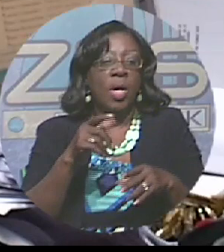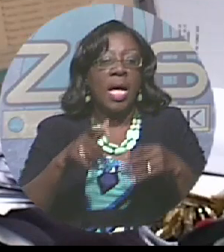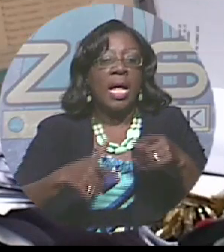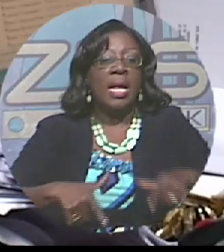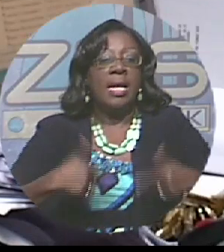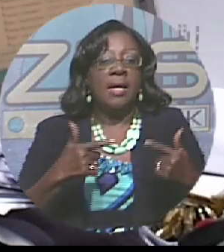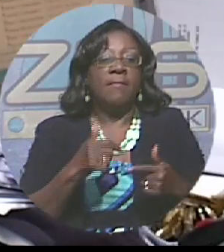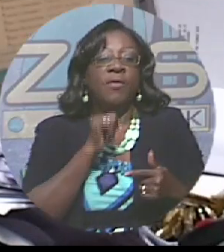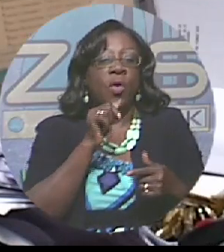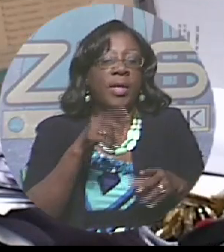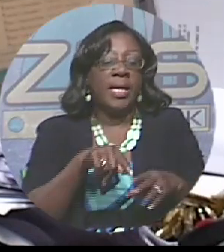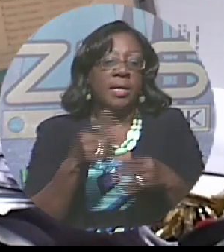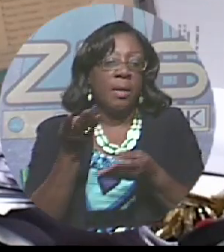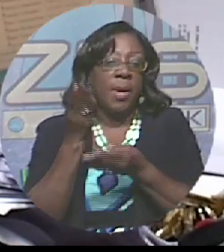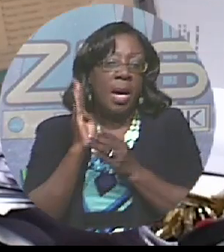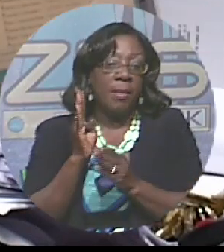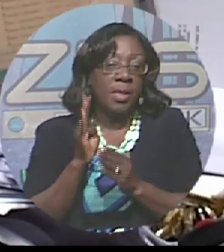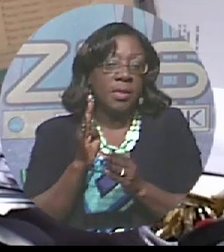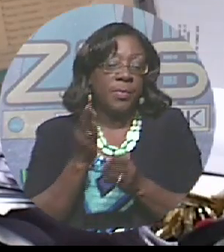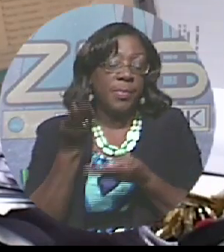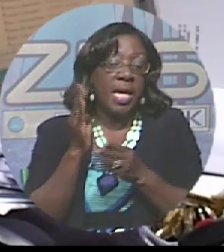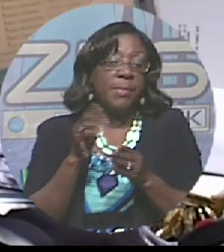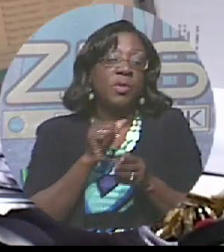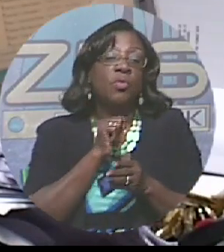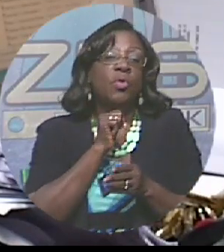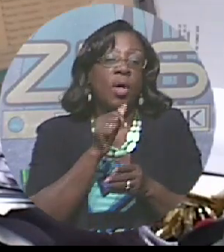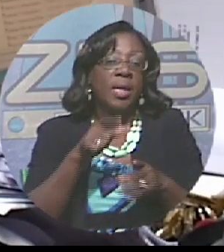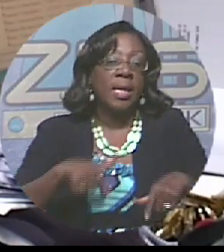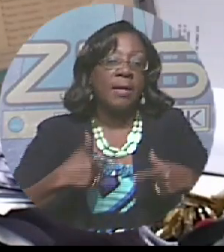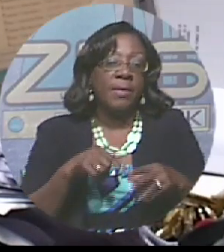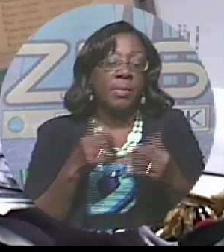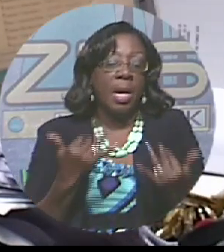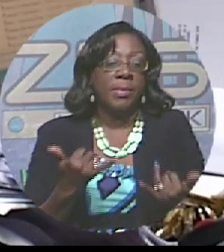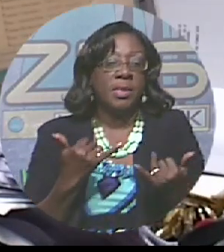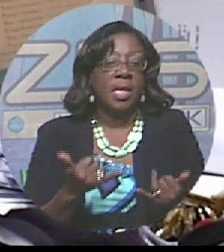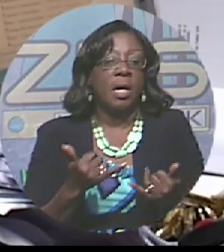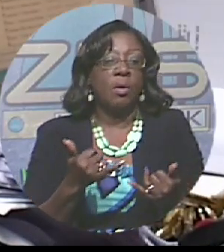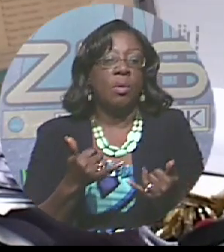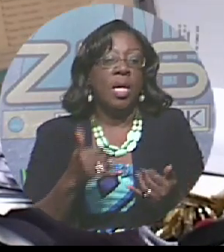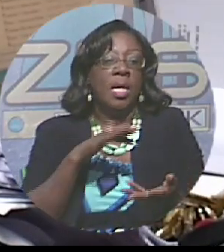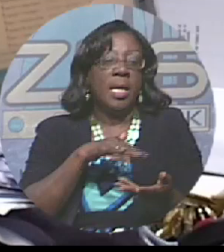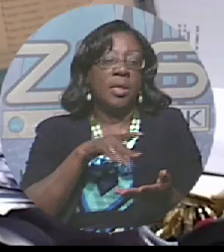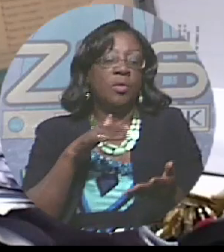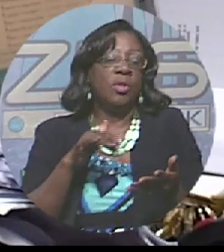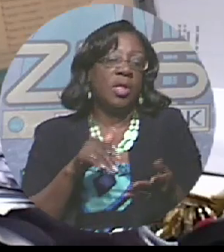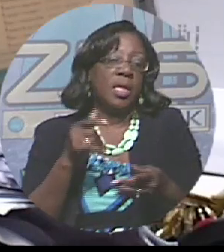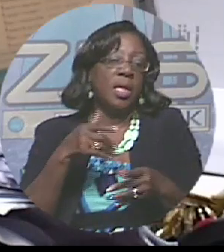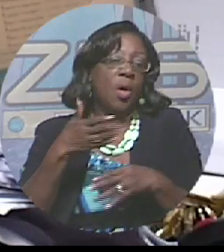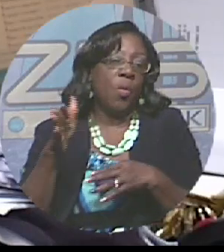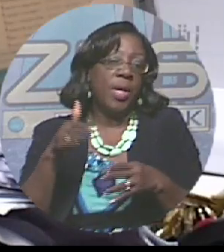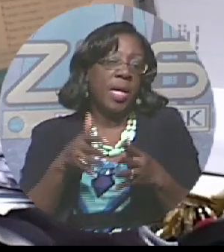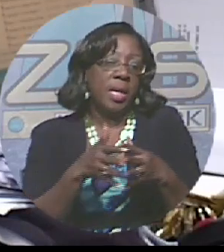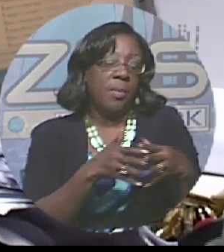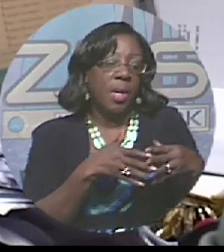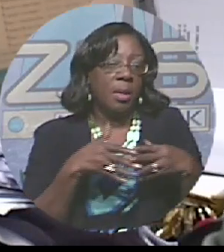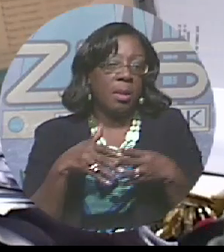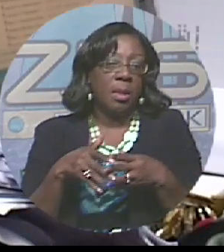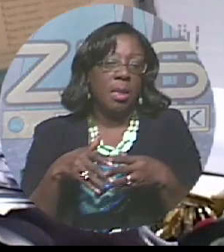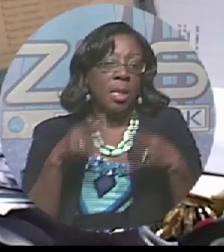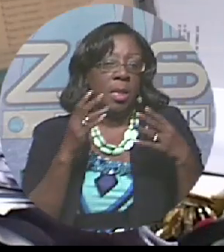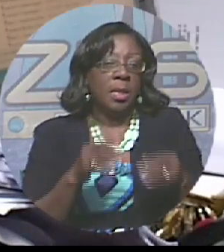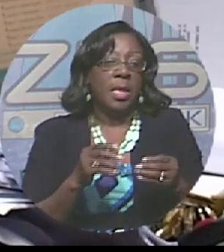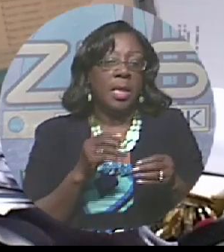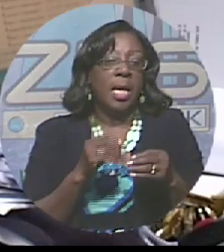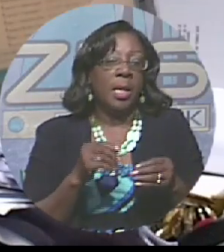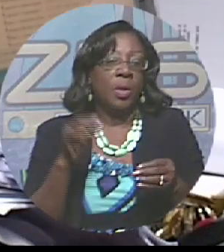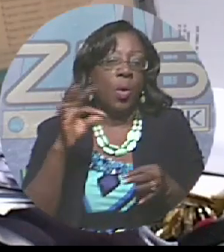it is not every student who is abroad. It's only every student who completes the Form J and whose name is